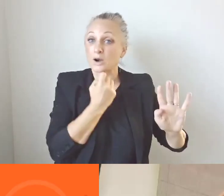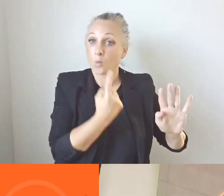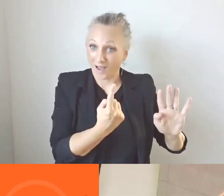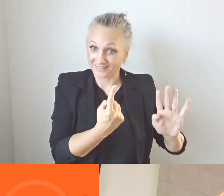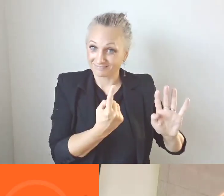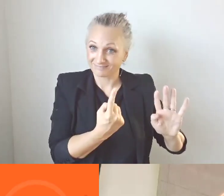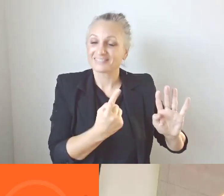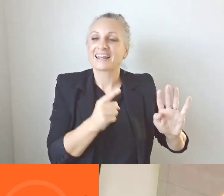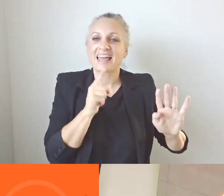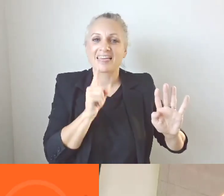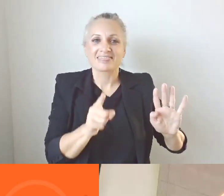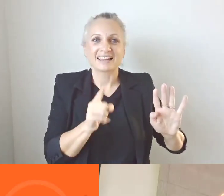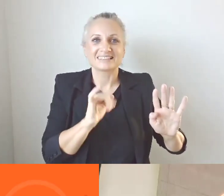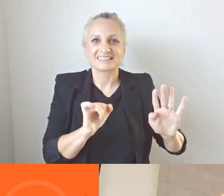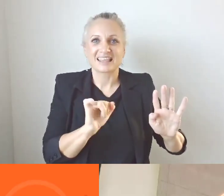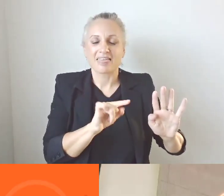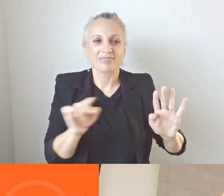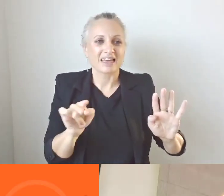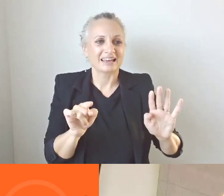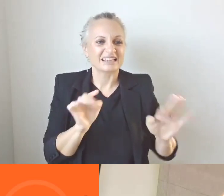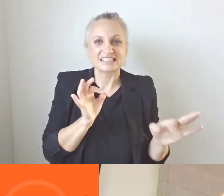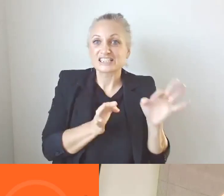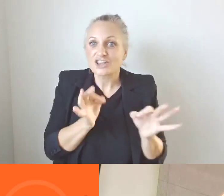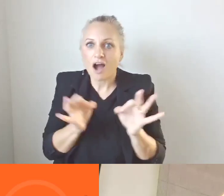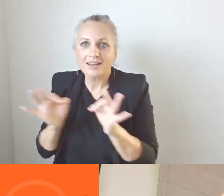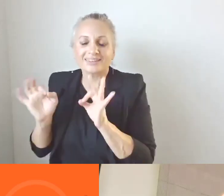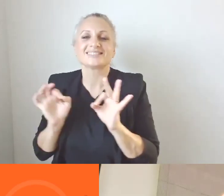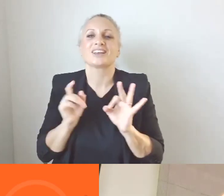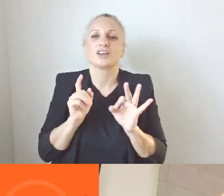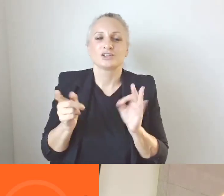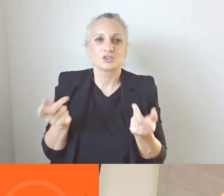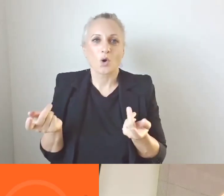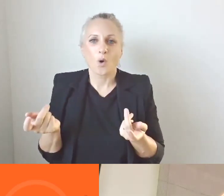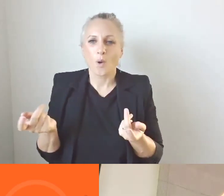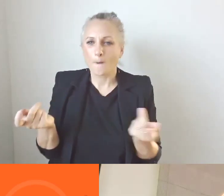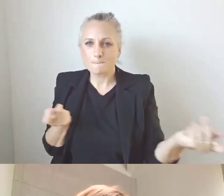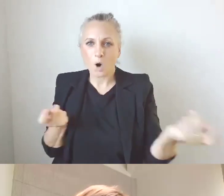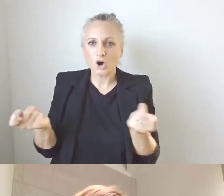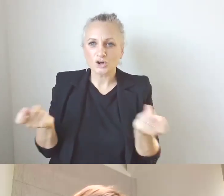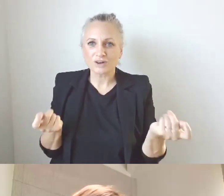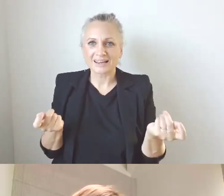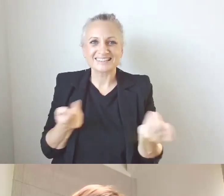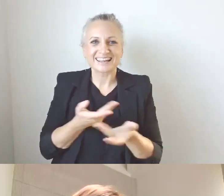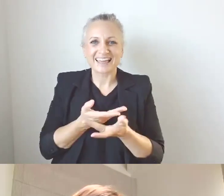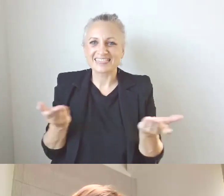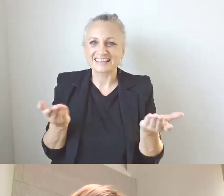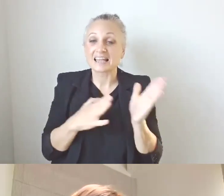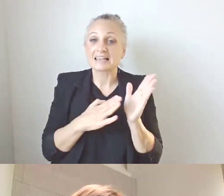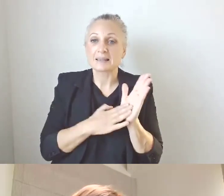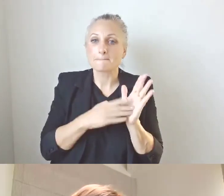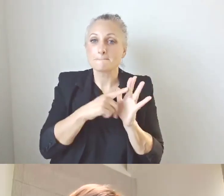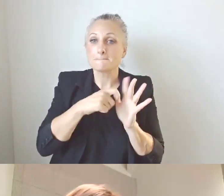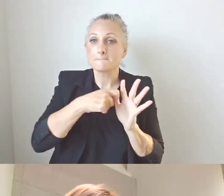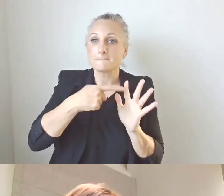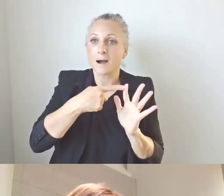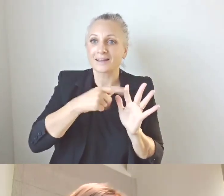the Deciders. So moderating this kōrero is Mike Lloyd. Mike is a digital